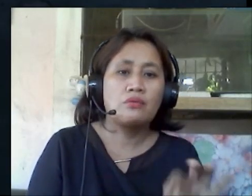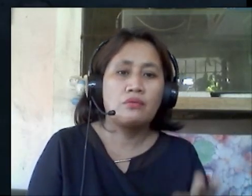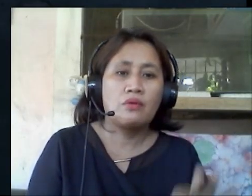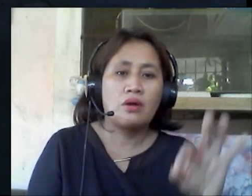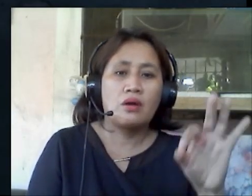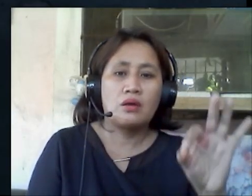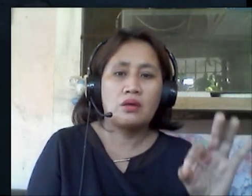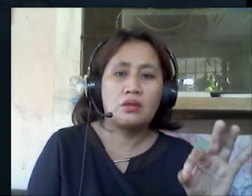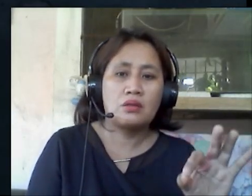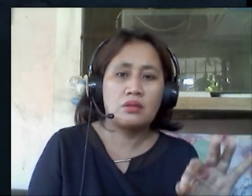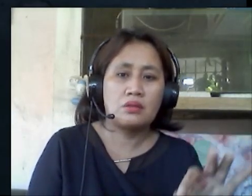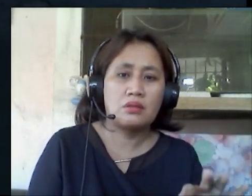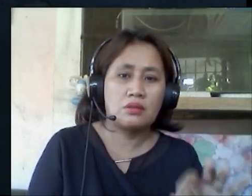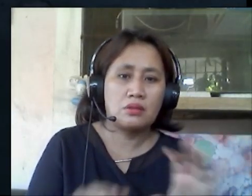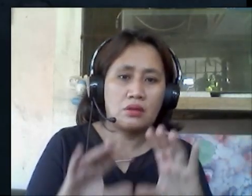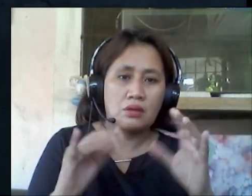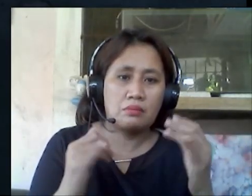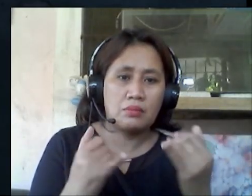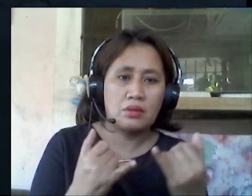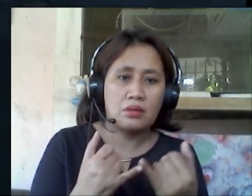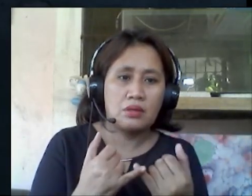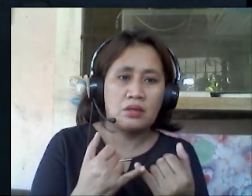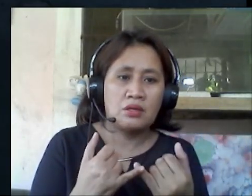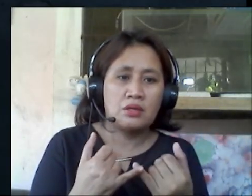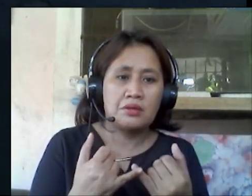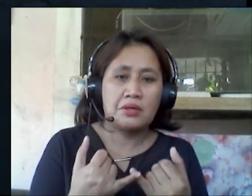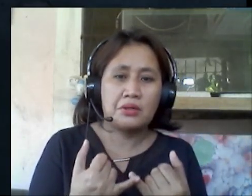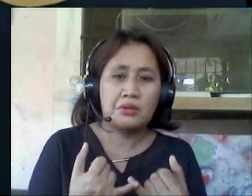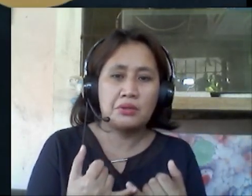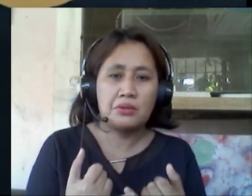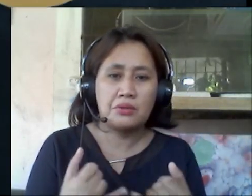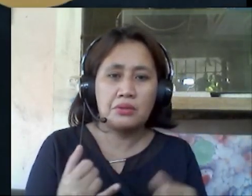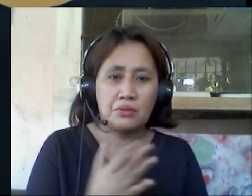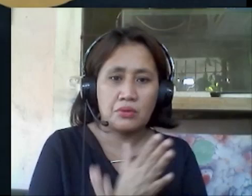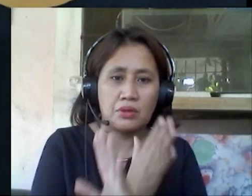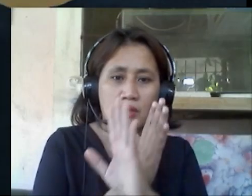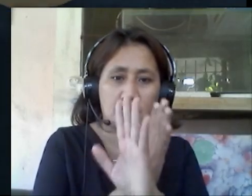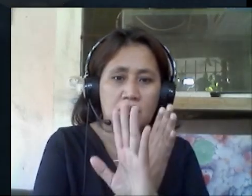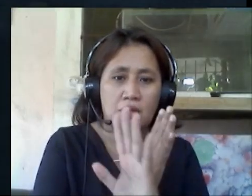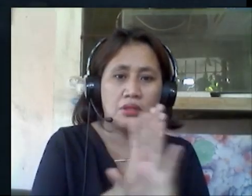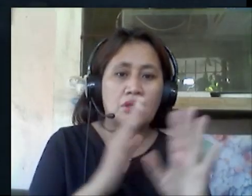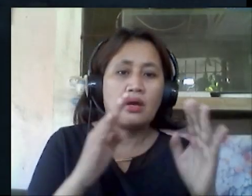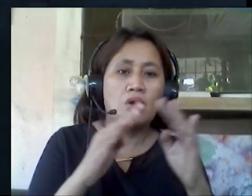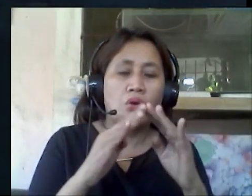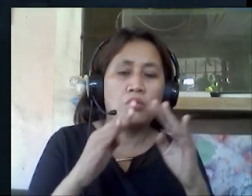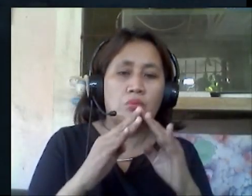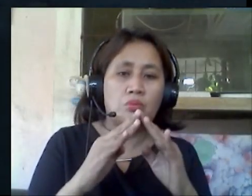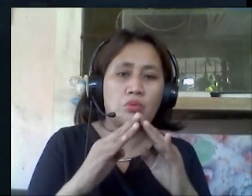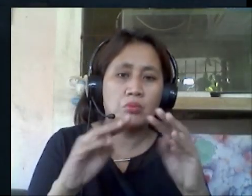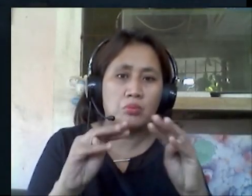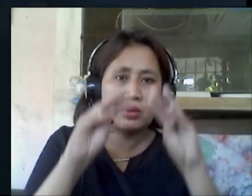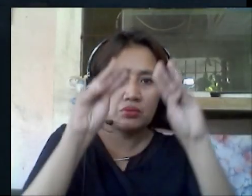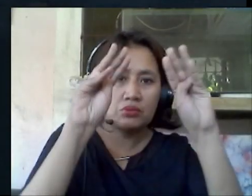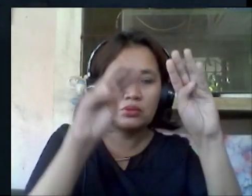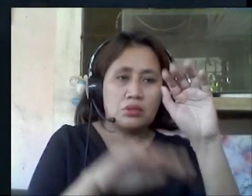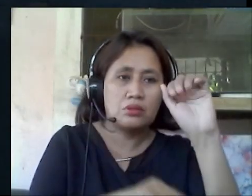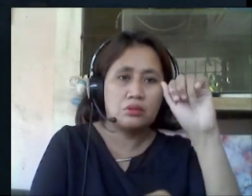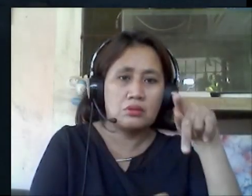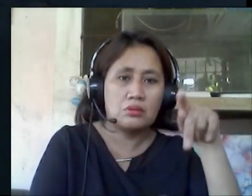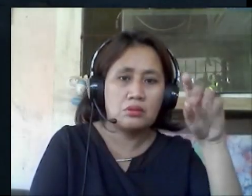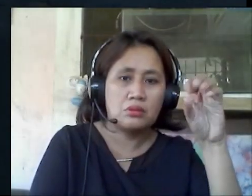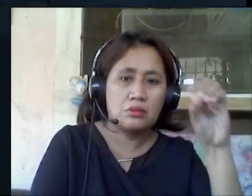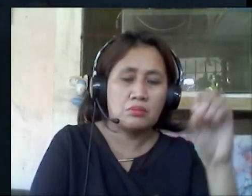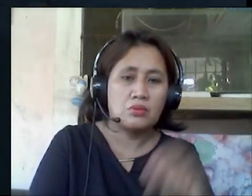the durian capital of the Philippines and the home of Mount Apo. Its copyright year is the same year